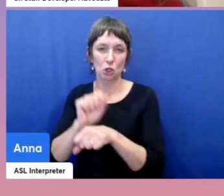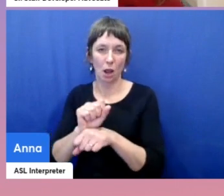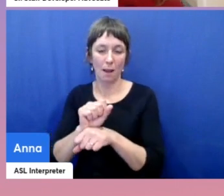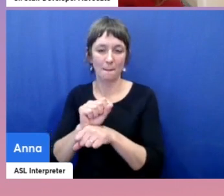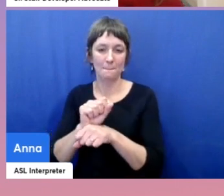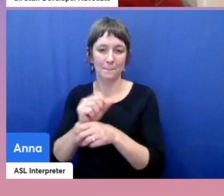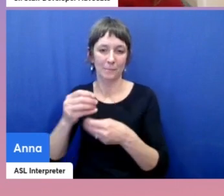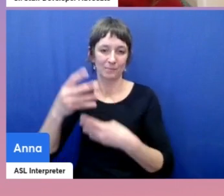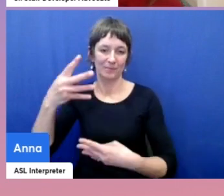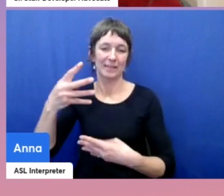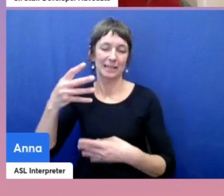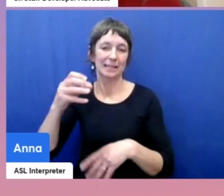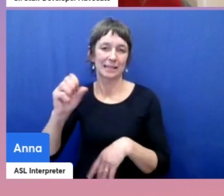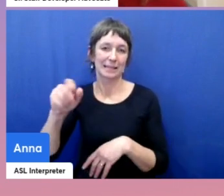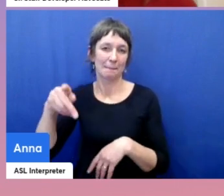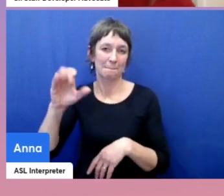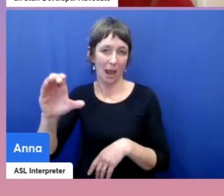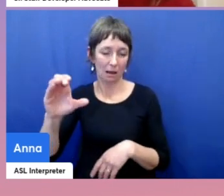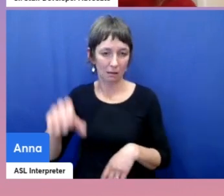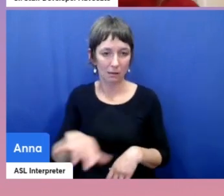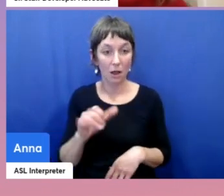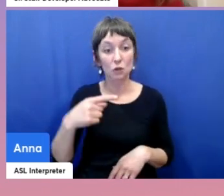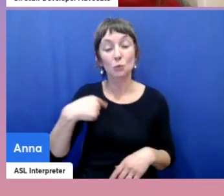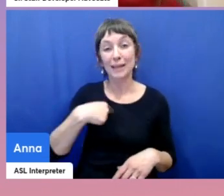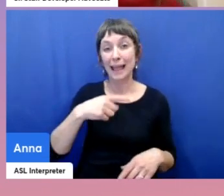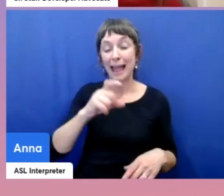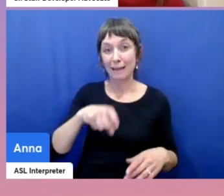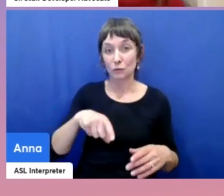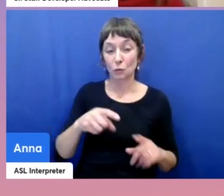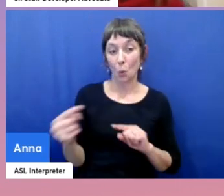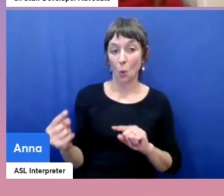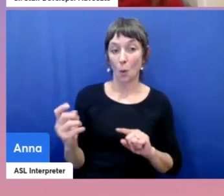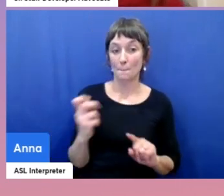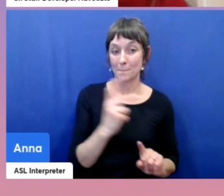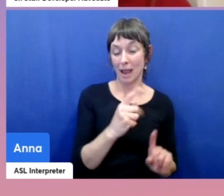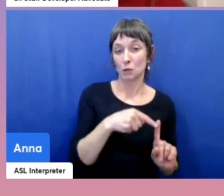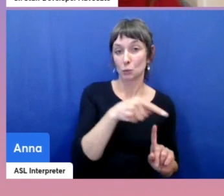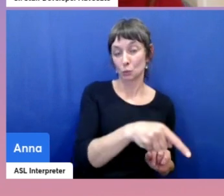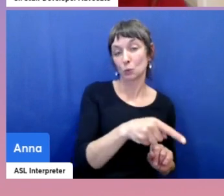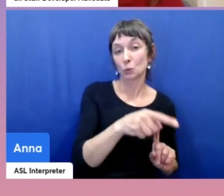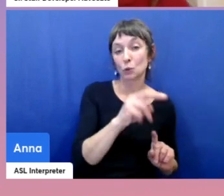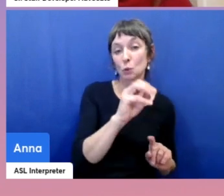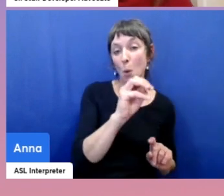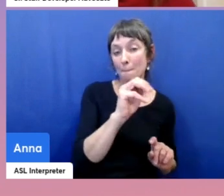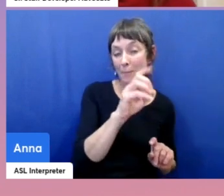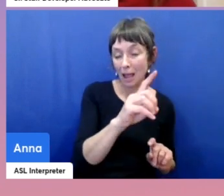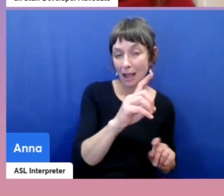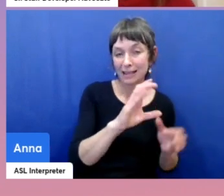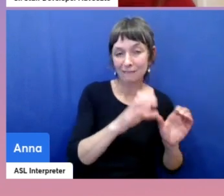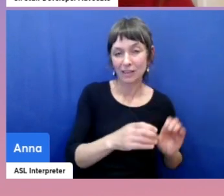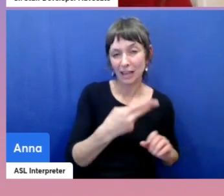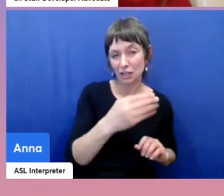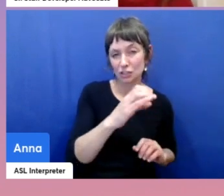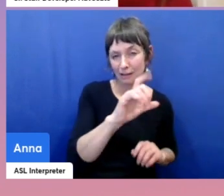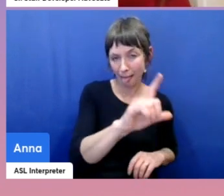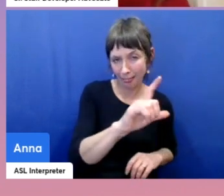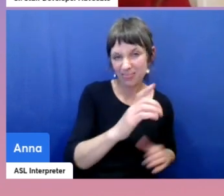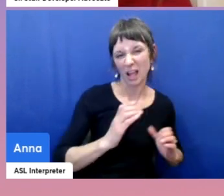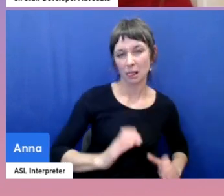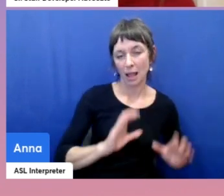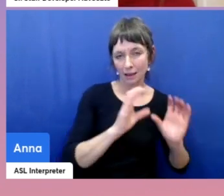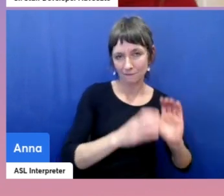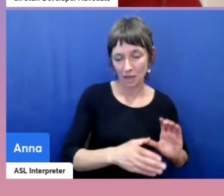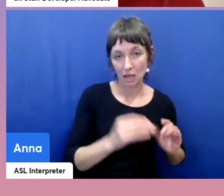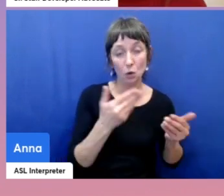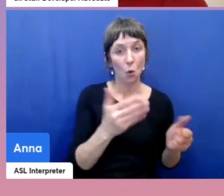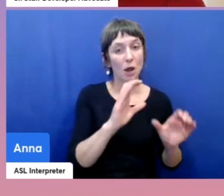But in addition to that, we also have to go back to our good old friend, the Nomad config HCL, the Nomad client config, and configure that